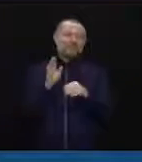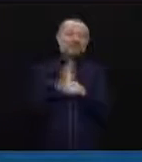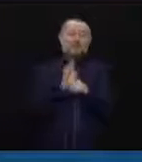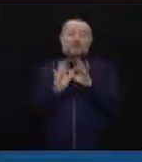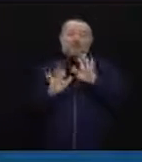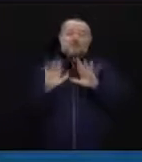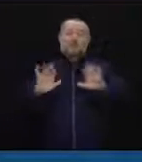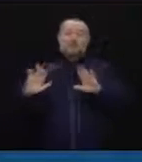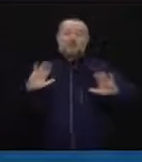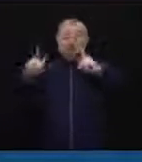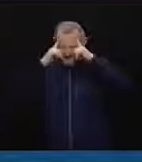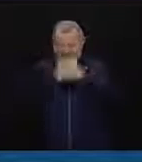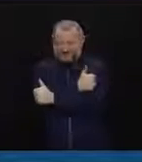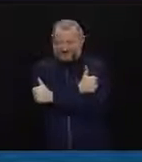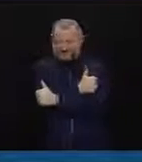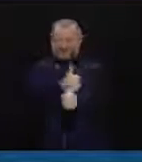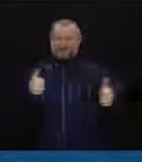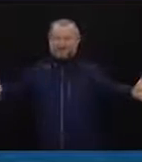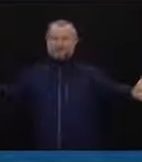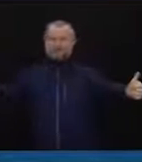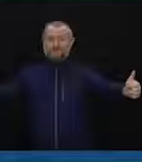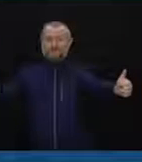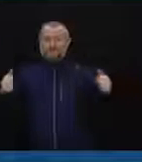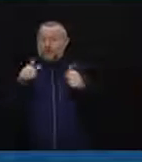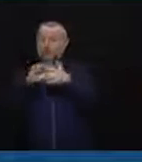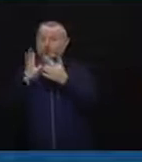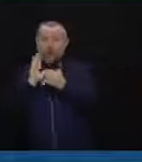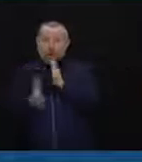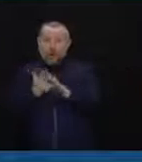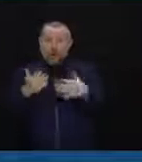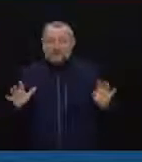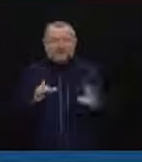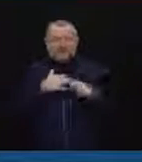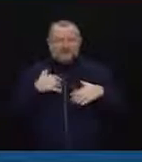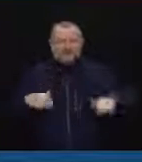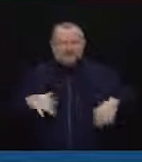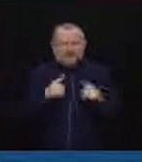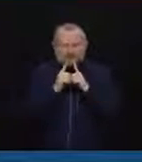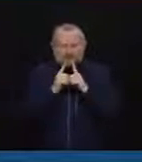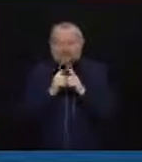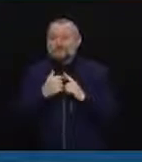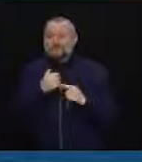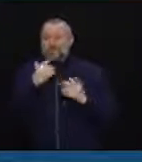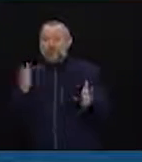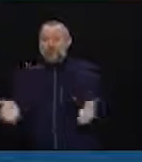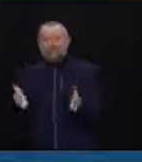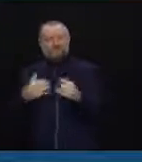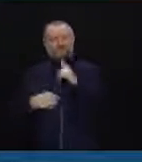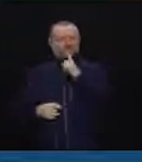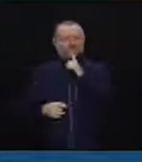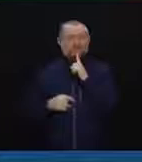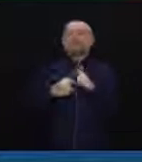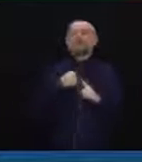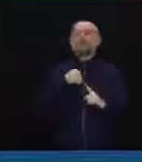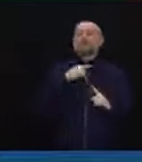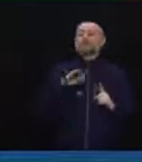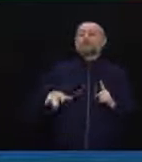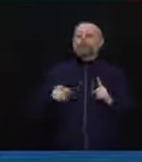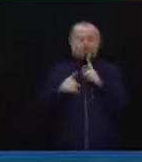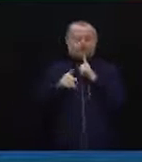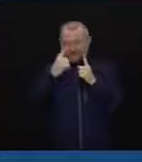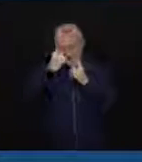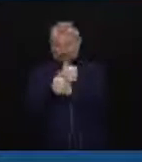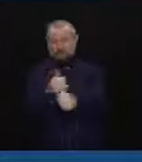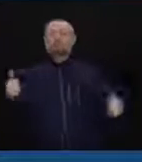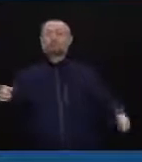it's over. We're not saying that we are recommending or not recommending this now. We instituted this emergency